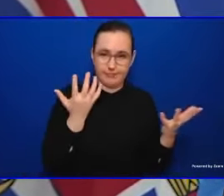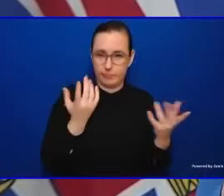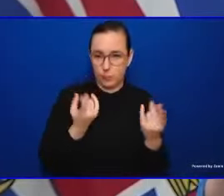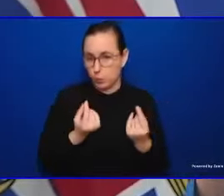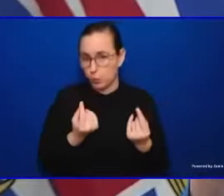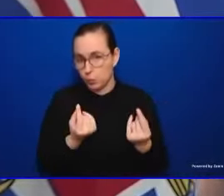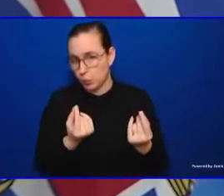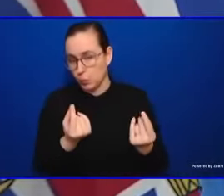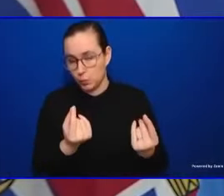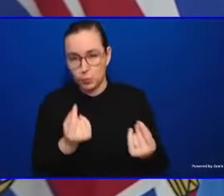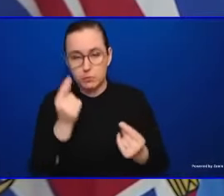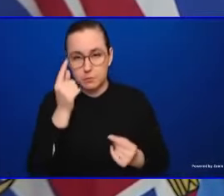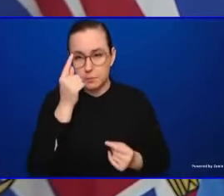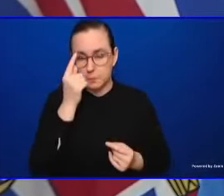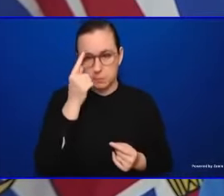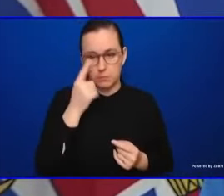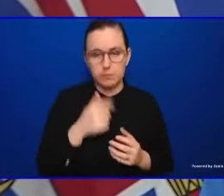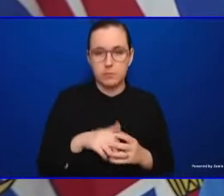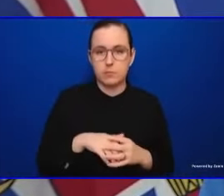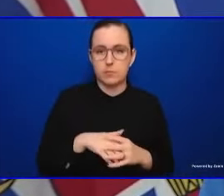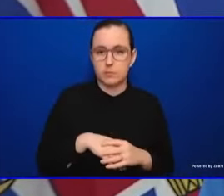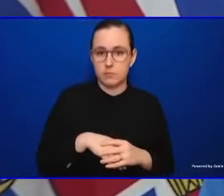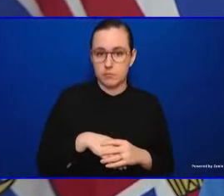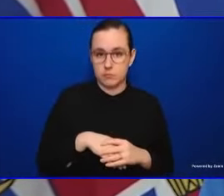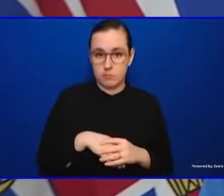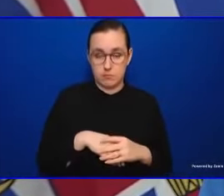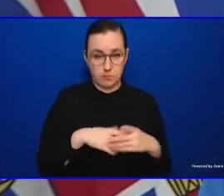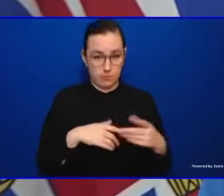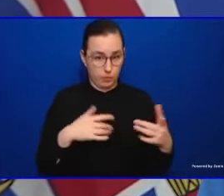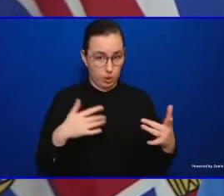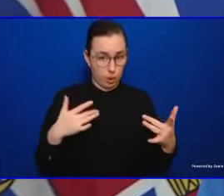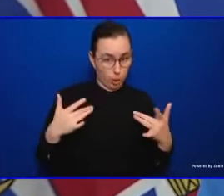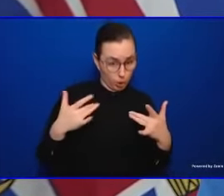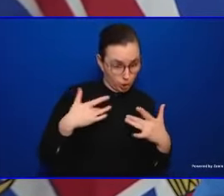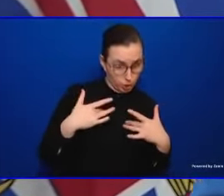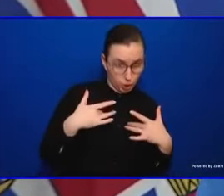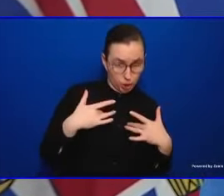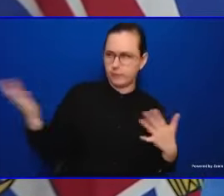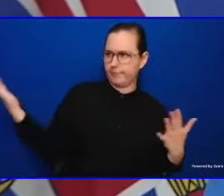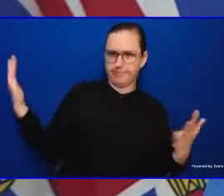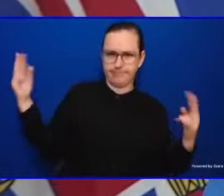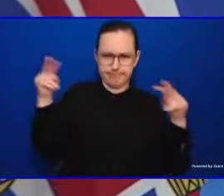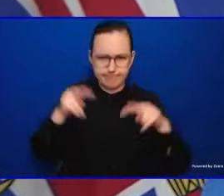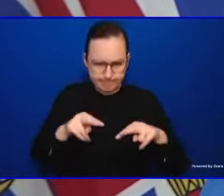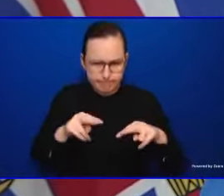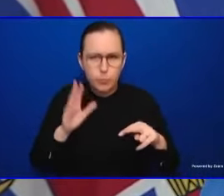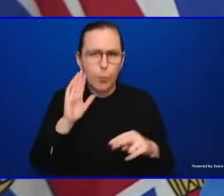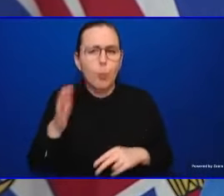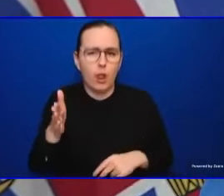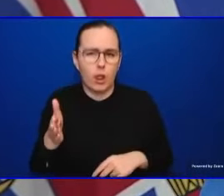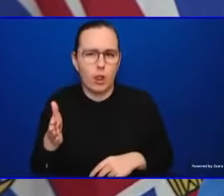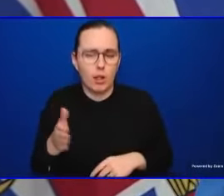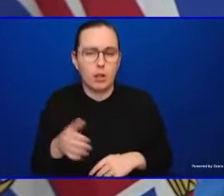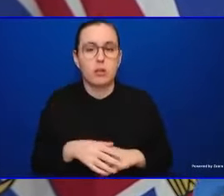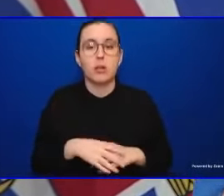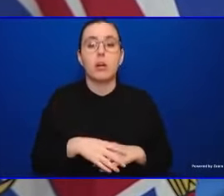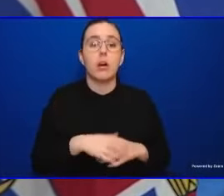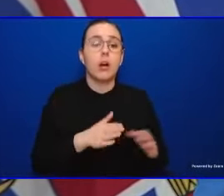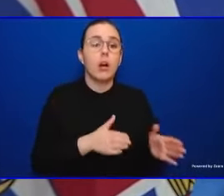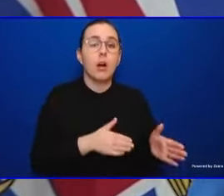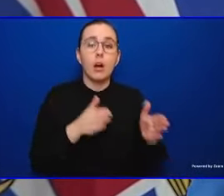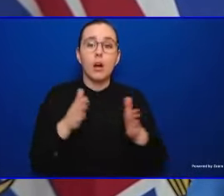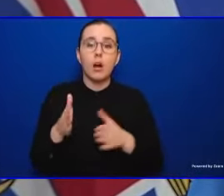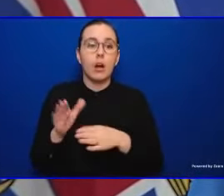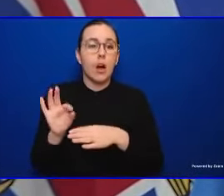whether there is what we're calling a signal of concern that needs attention from public health. With respect to functional closures, you know, it